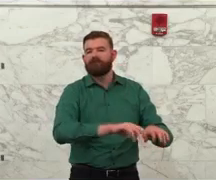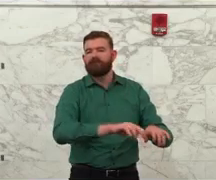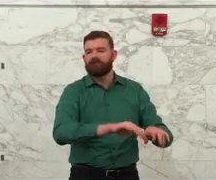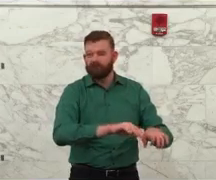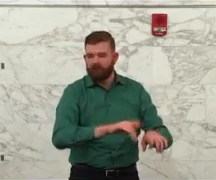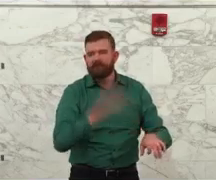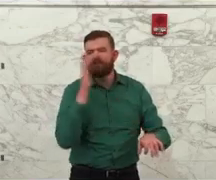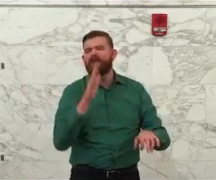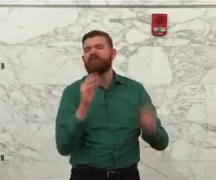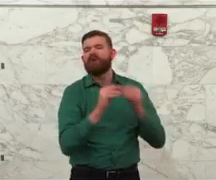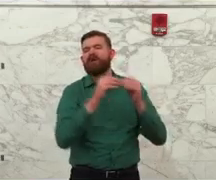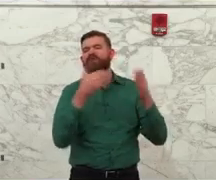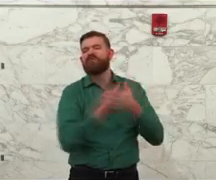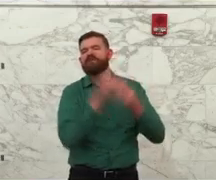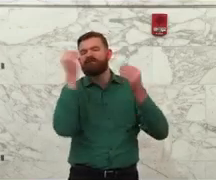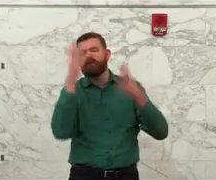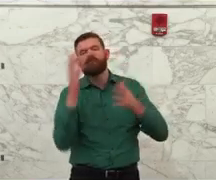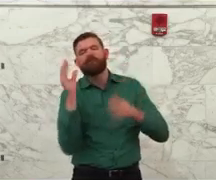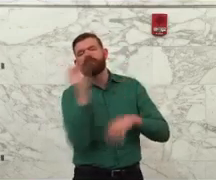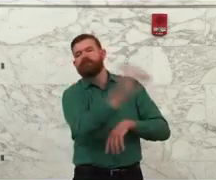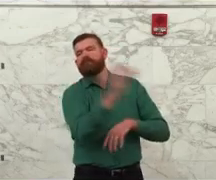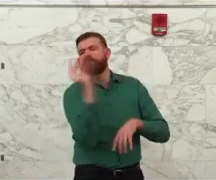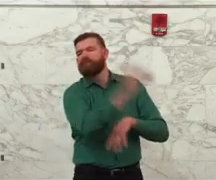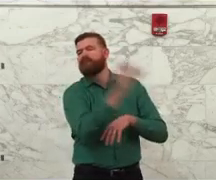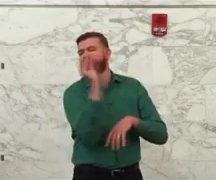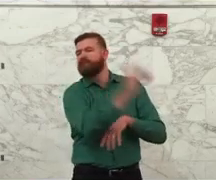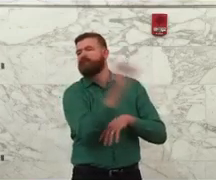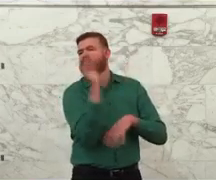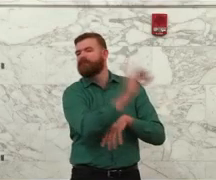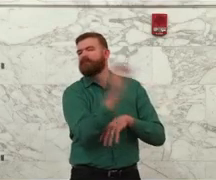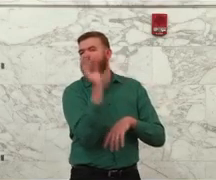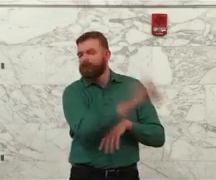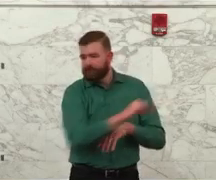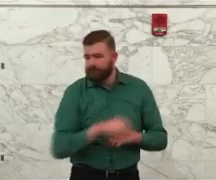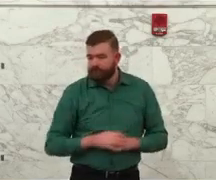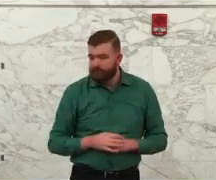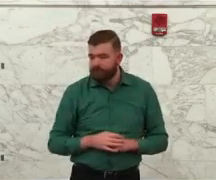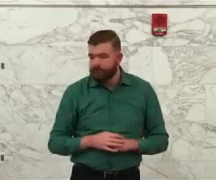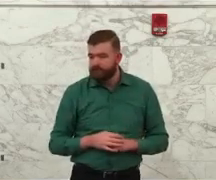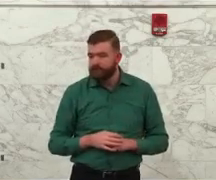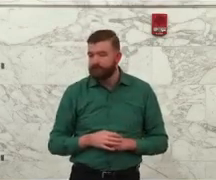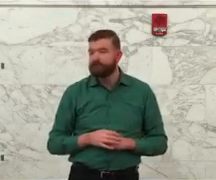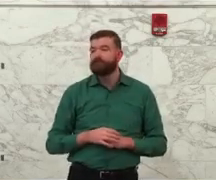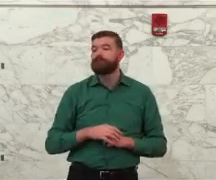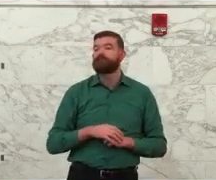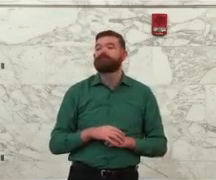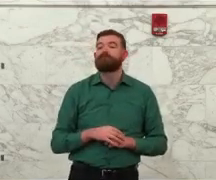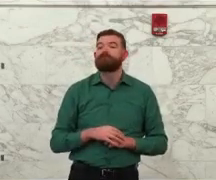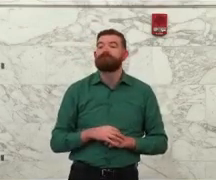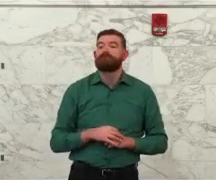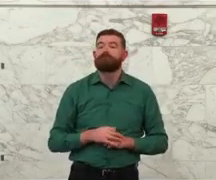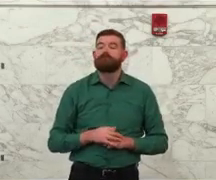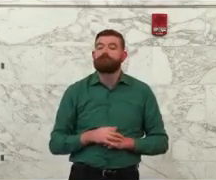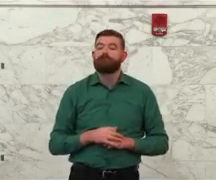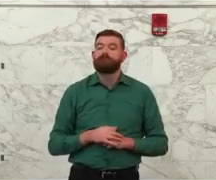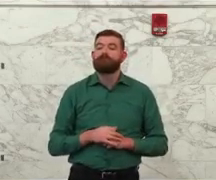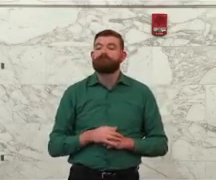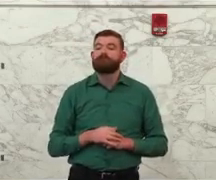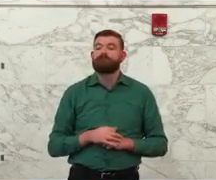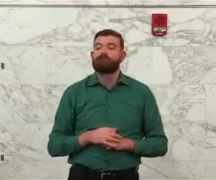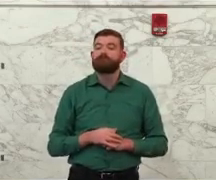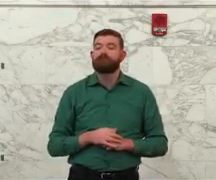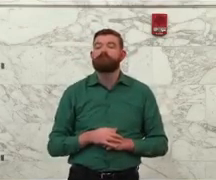p.m. Is that correct? Okay, so 2 p.m. tomorrow. And let's just review a couple of things as we break here. Stay at home.